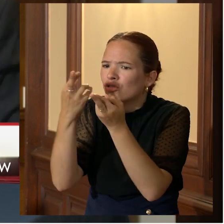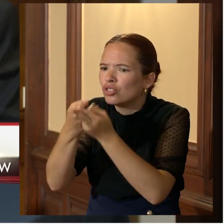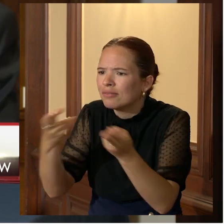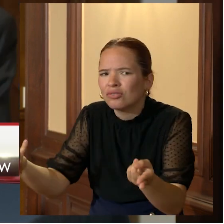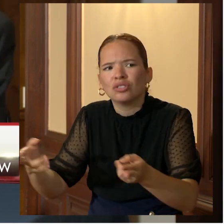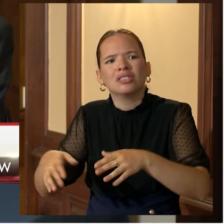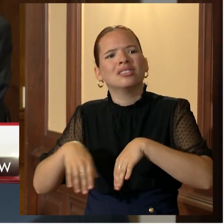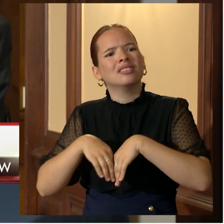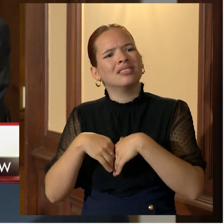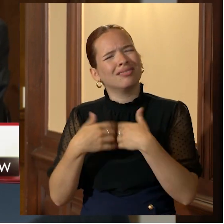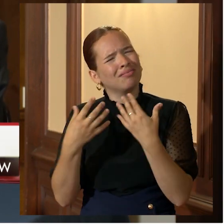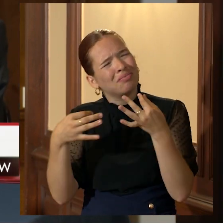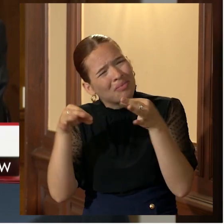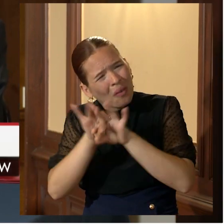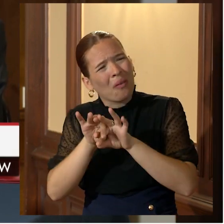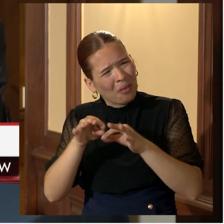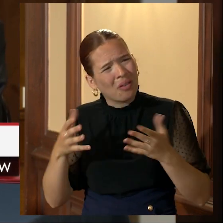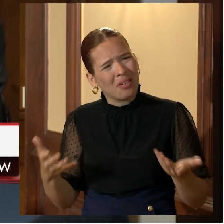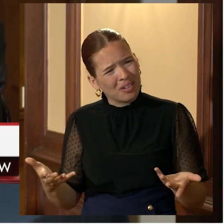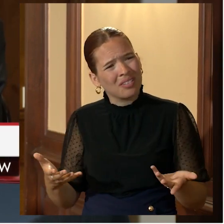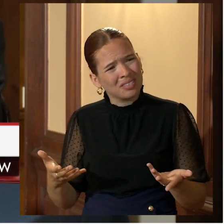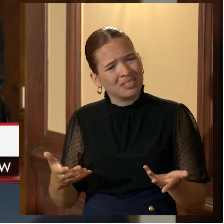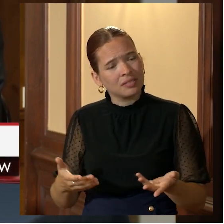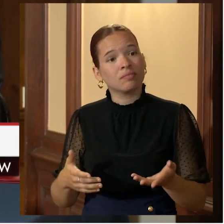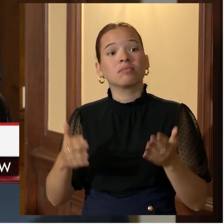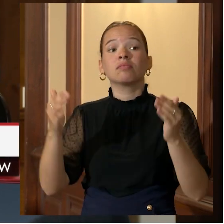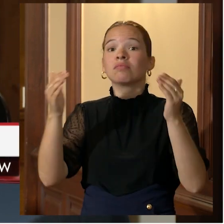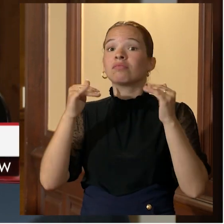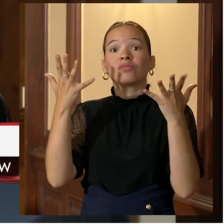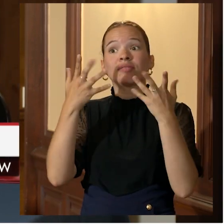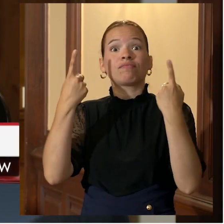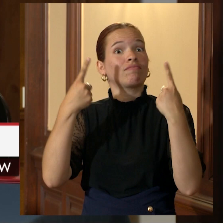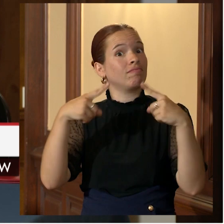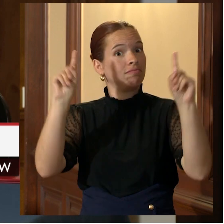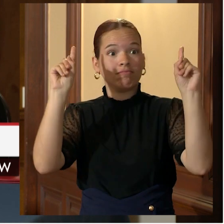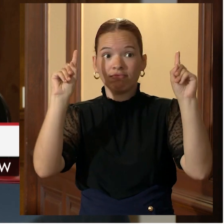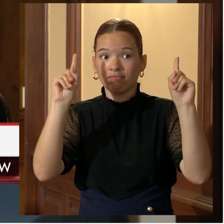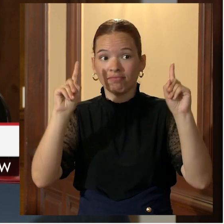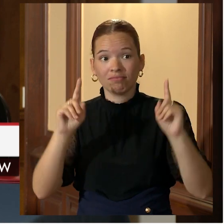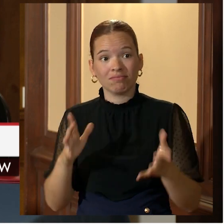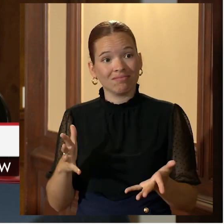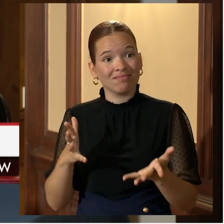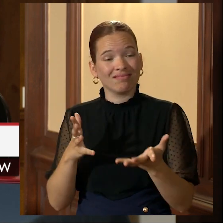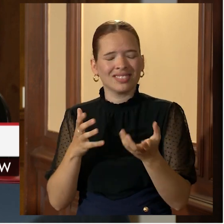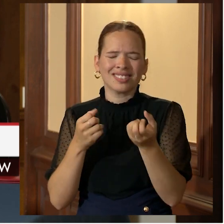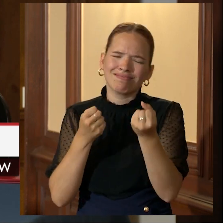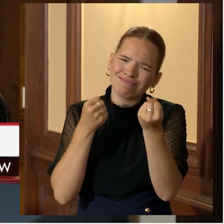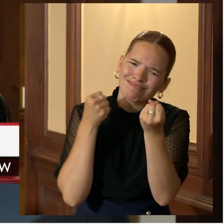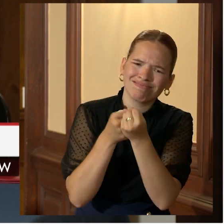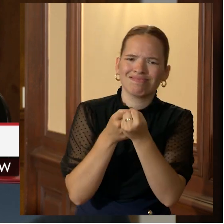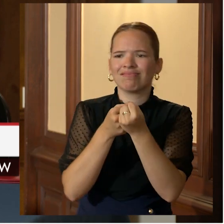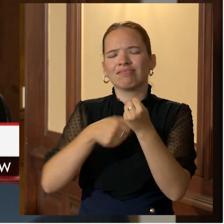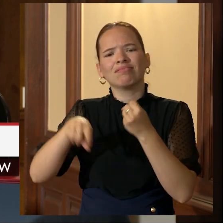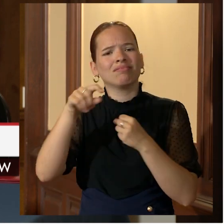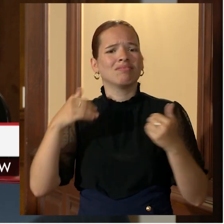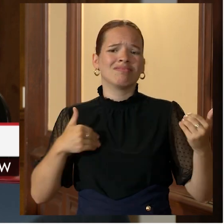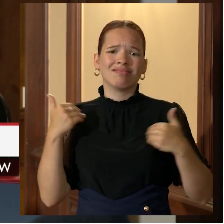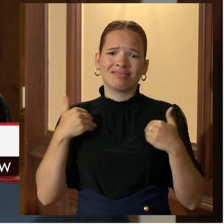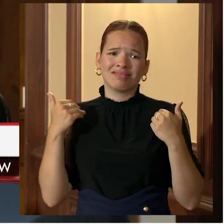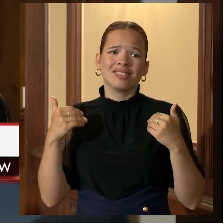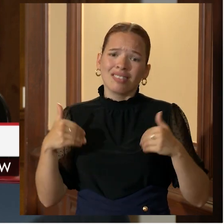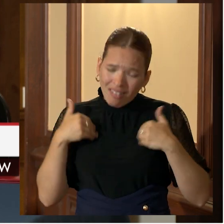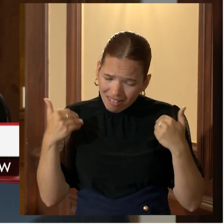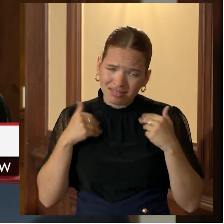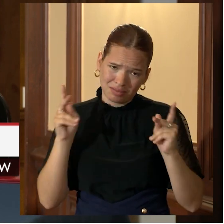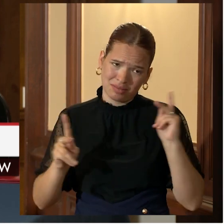Next thing we've done is develop our young people. Outside of volunteering in classrooms, getting kids interested in science, or teaming up with the